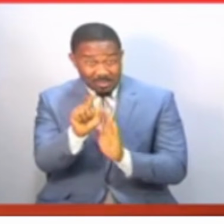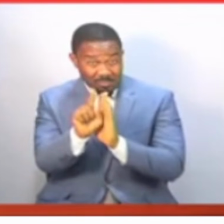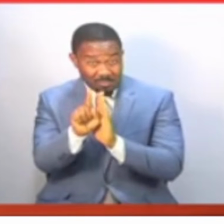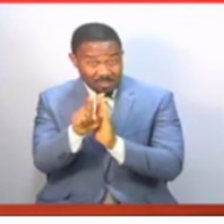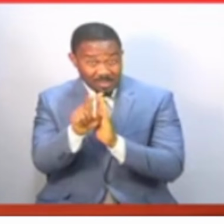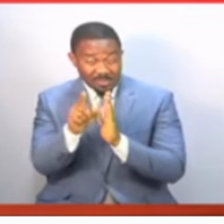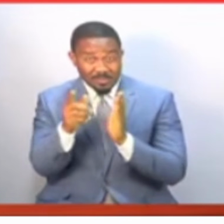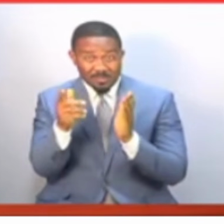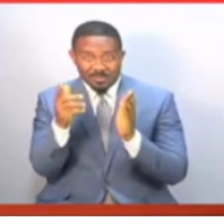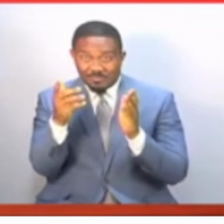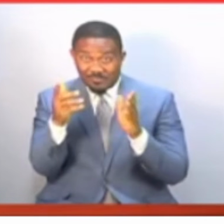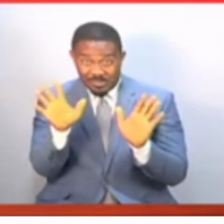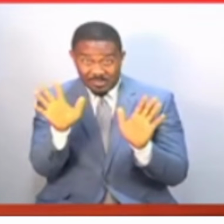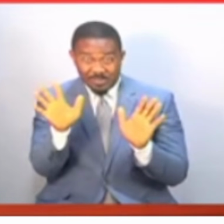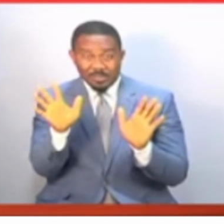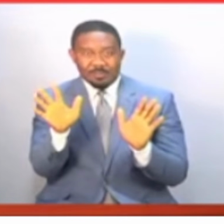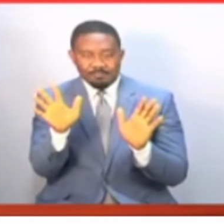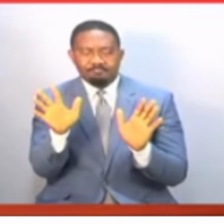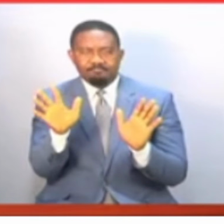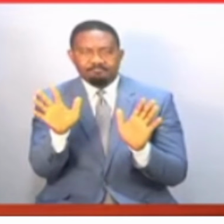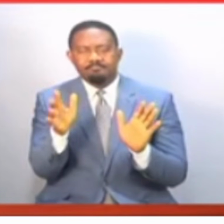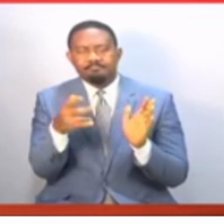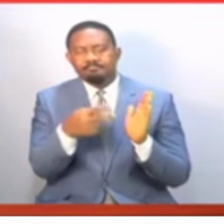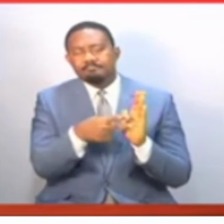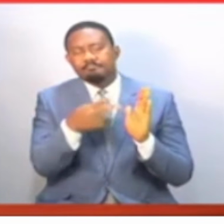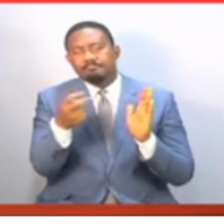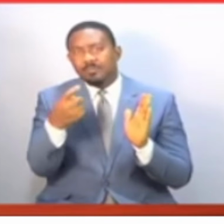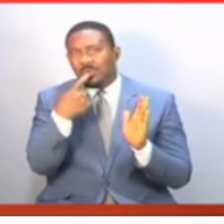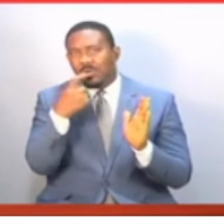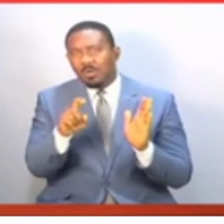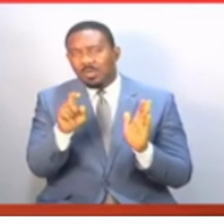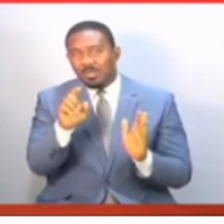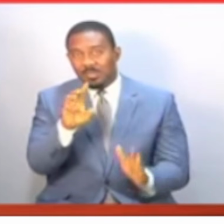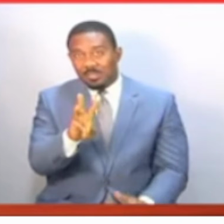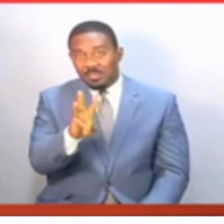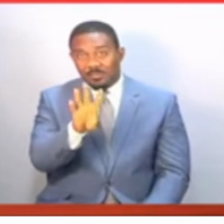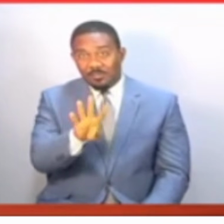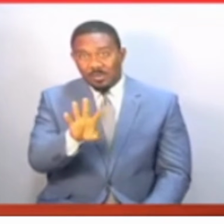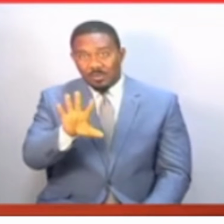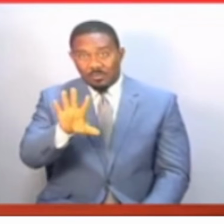and by Standing Order 64(4)B,